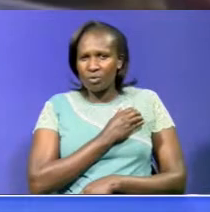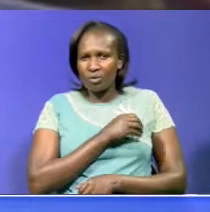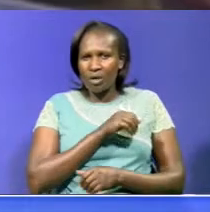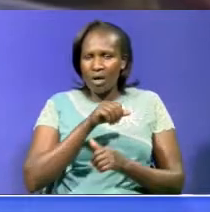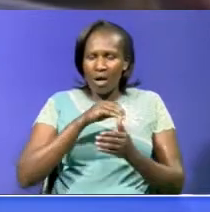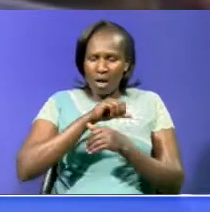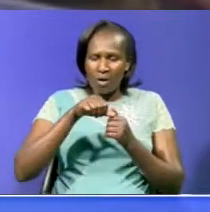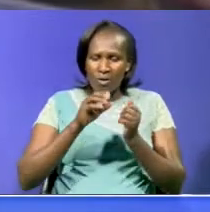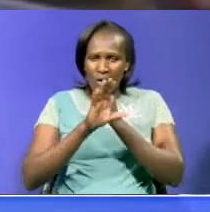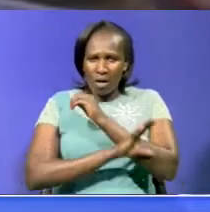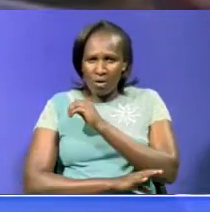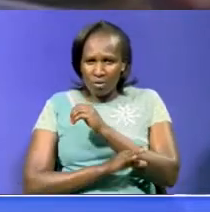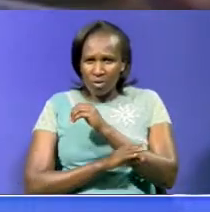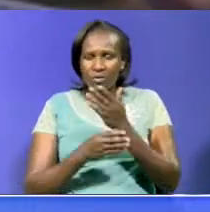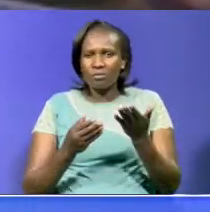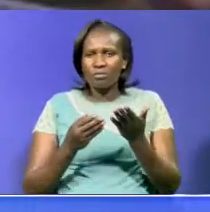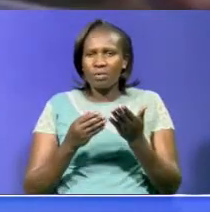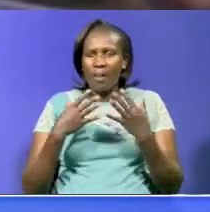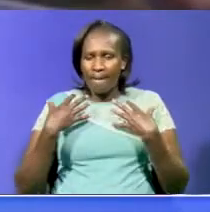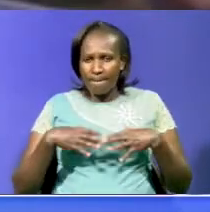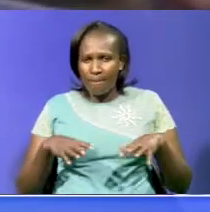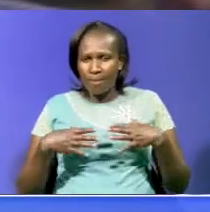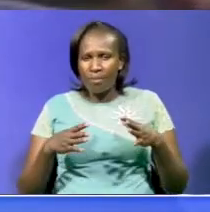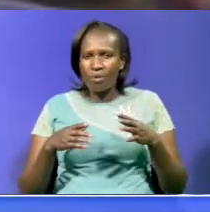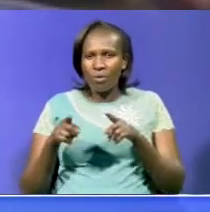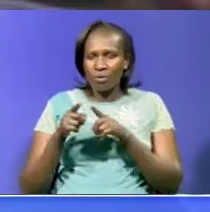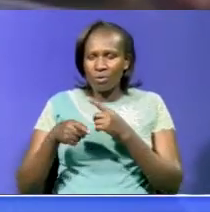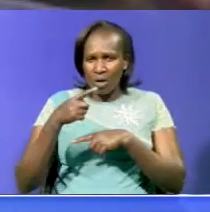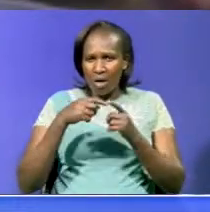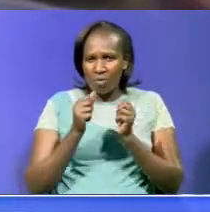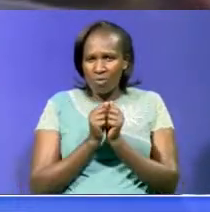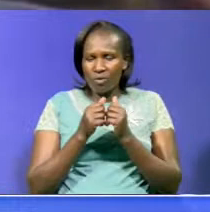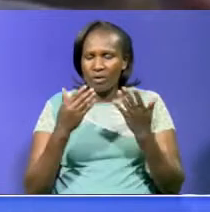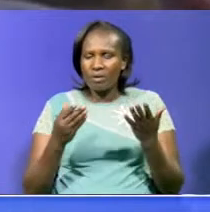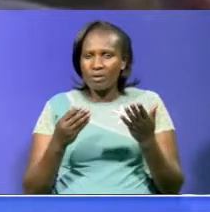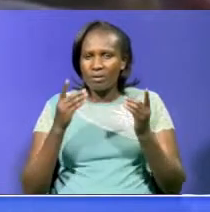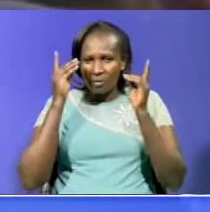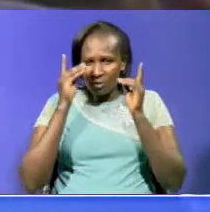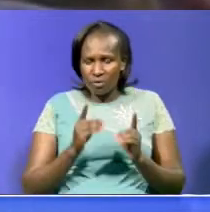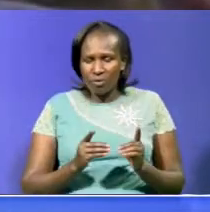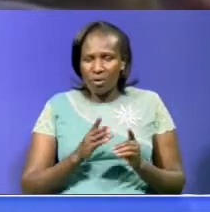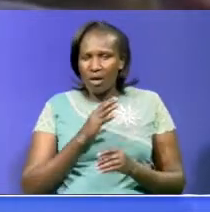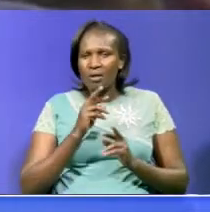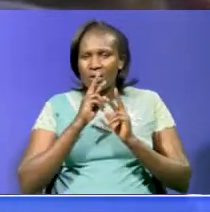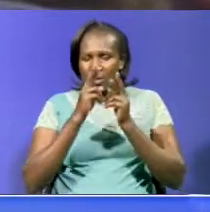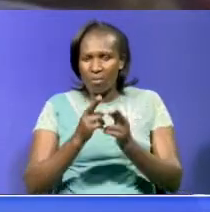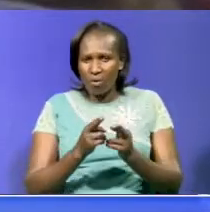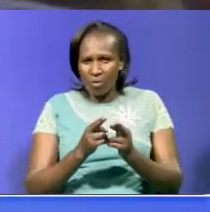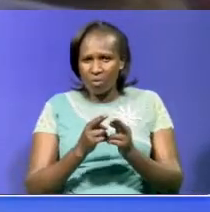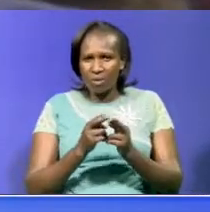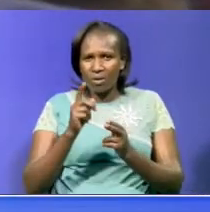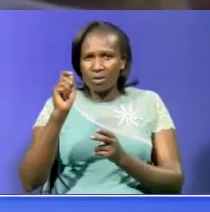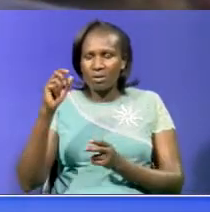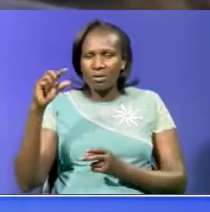country, interviewed the people, and came up with the recommendations and a report, what we call the